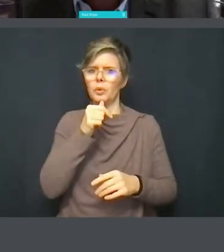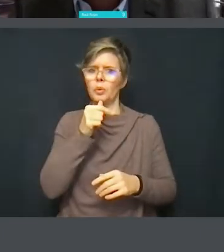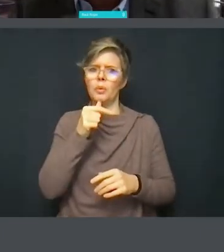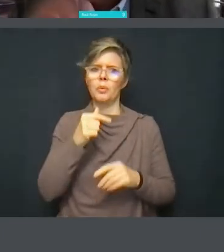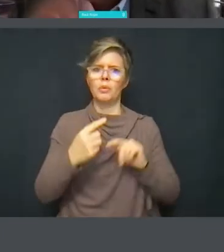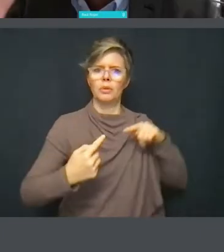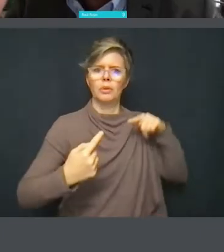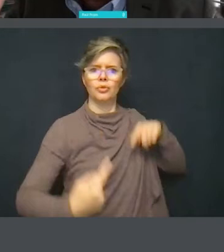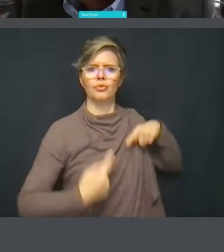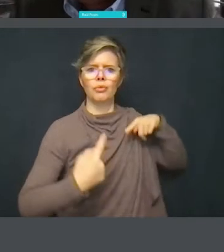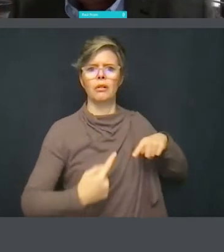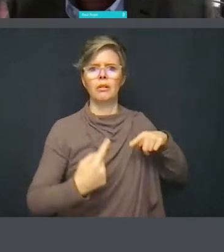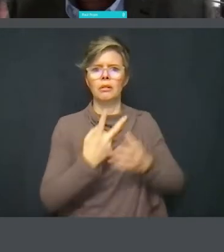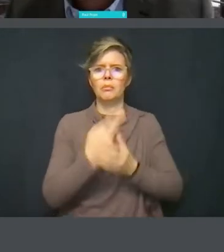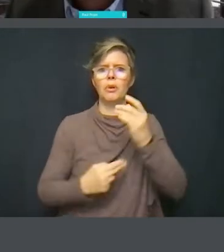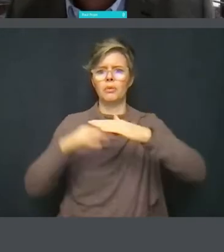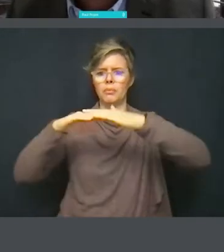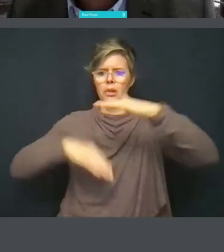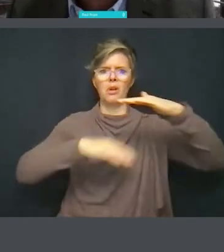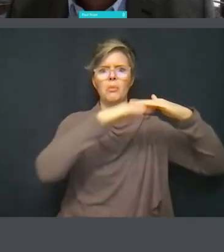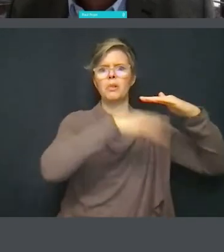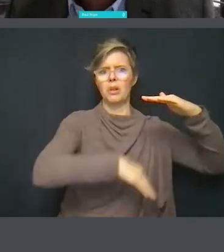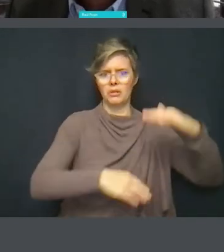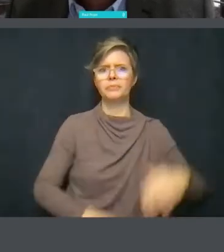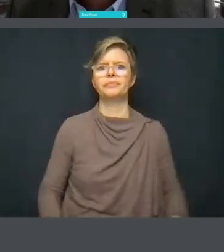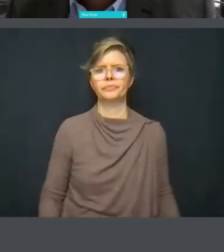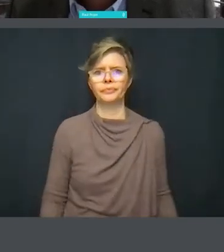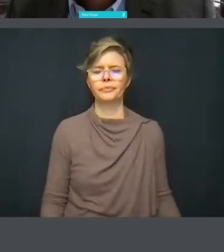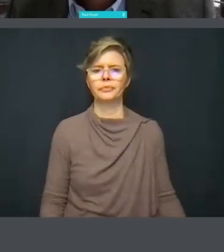deviations below the mean on whatever you might be testing them on.